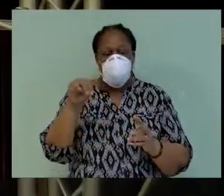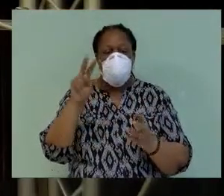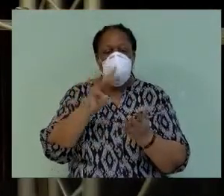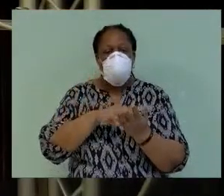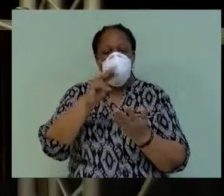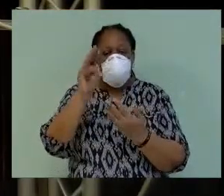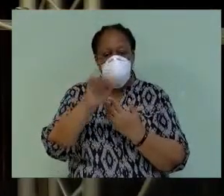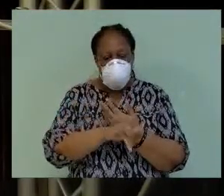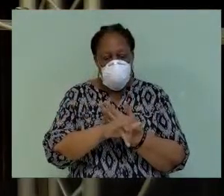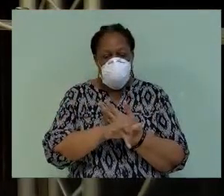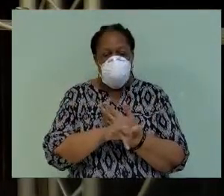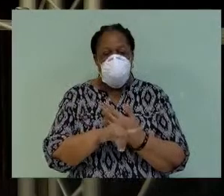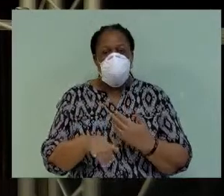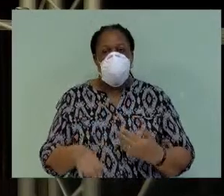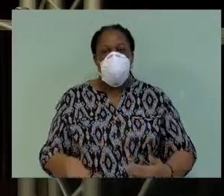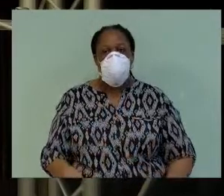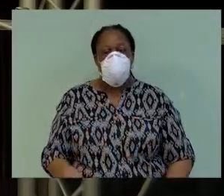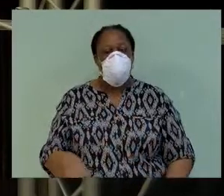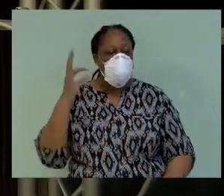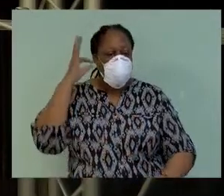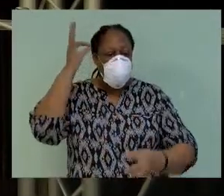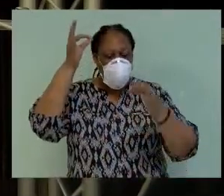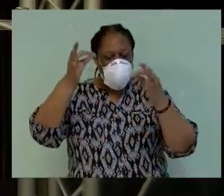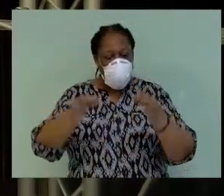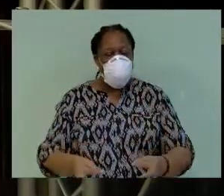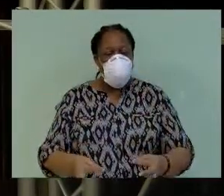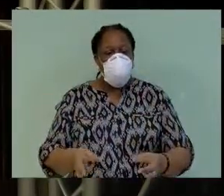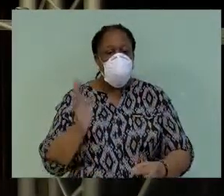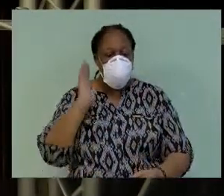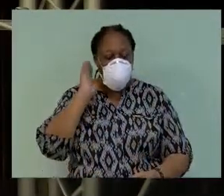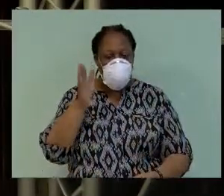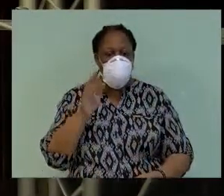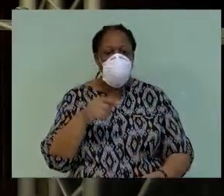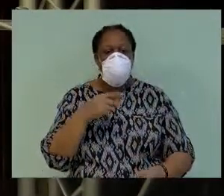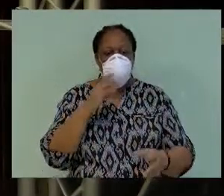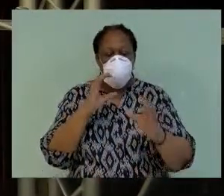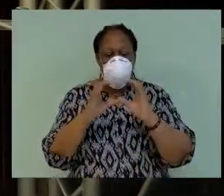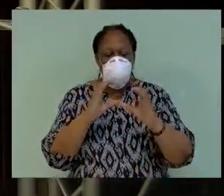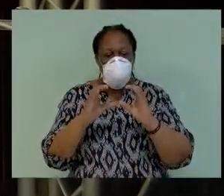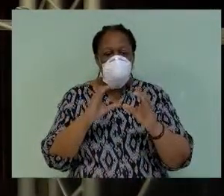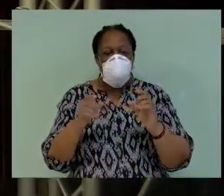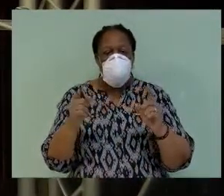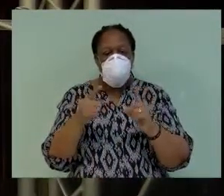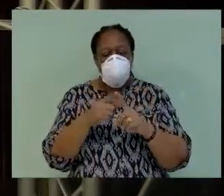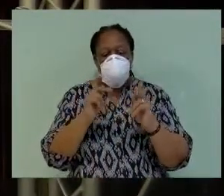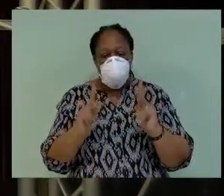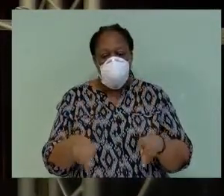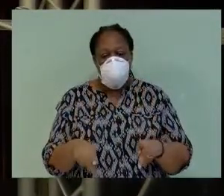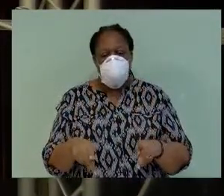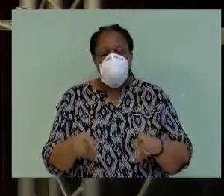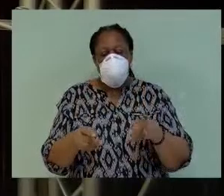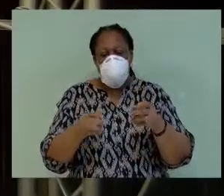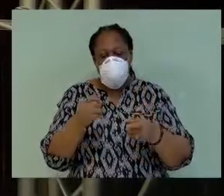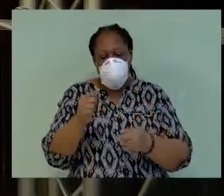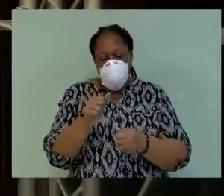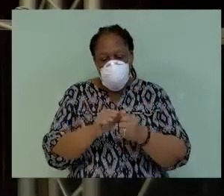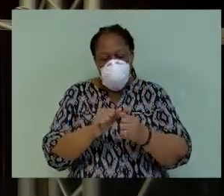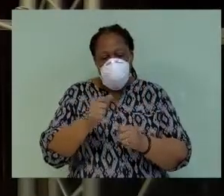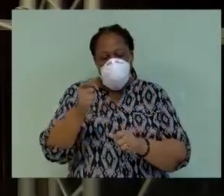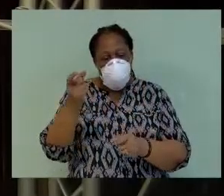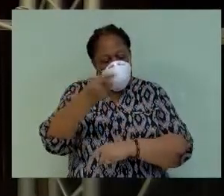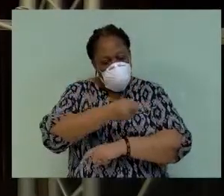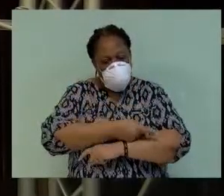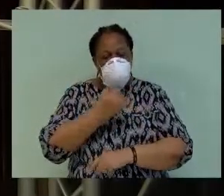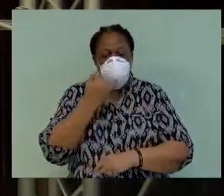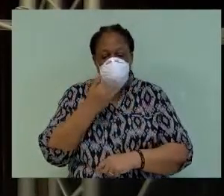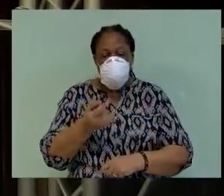2020. The court will communicate the hearing date for each matter and information relating to